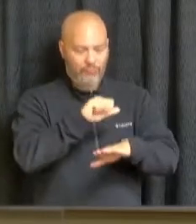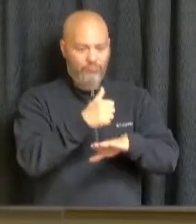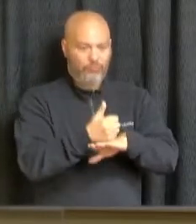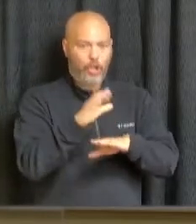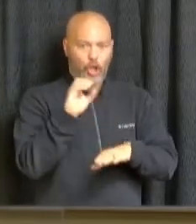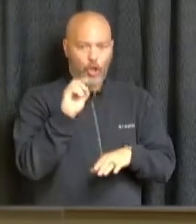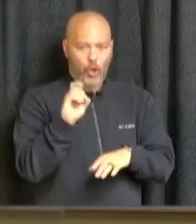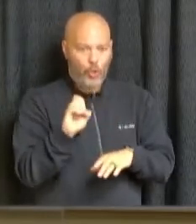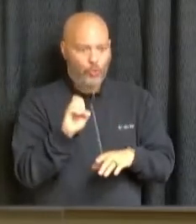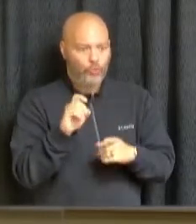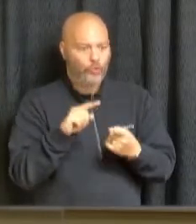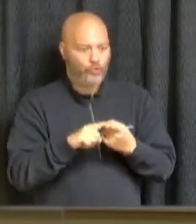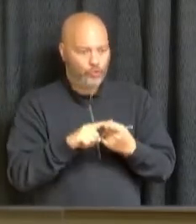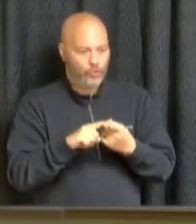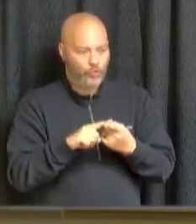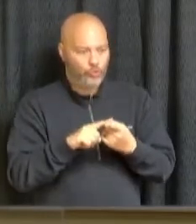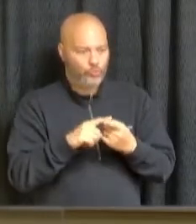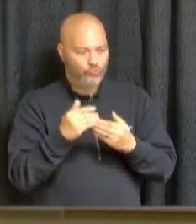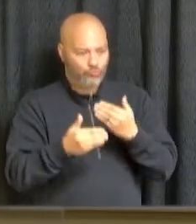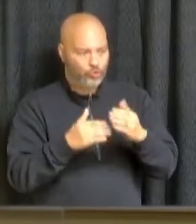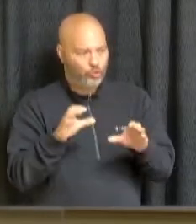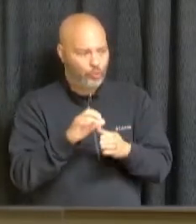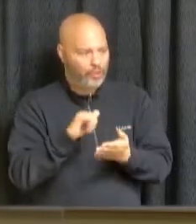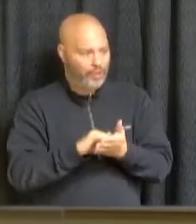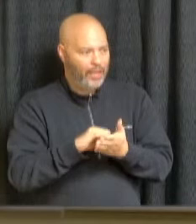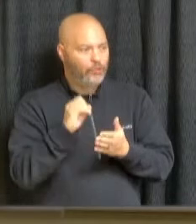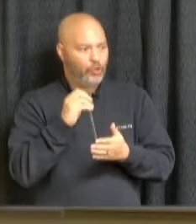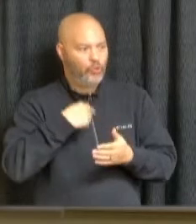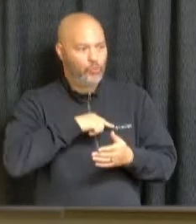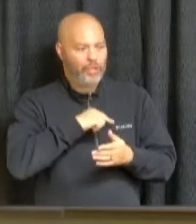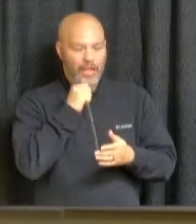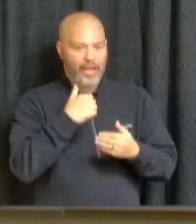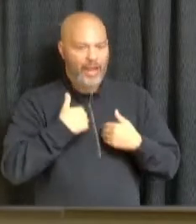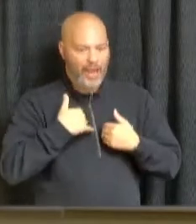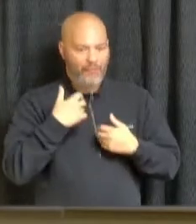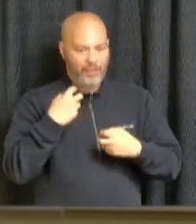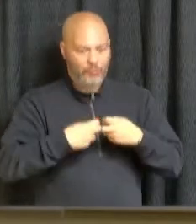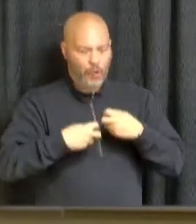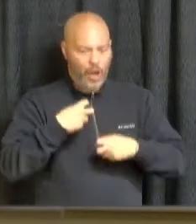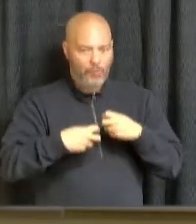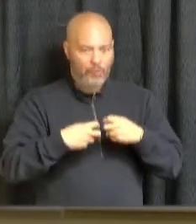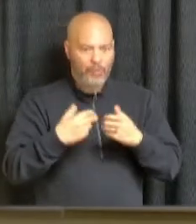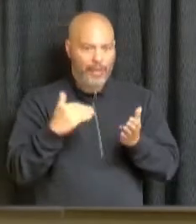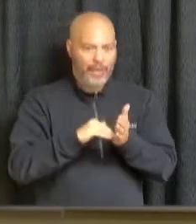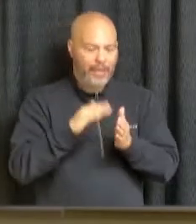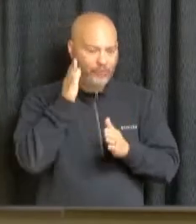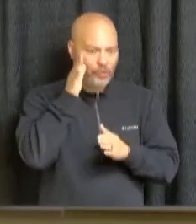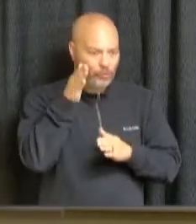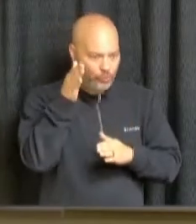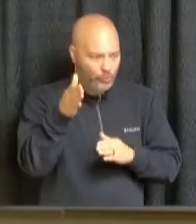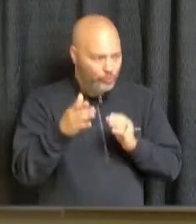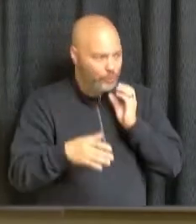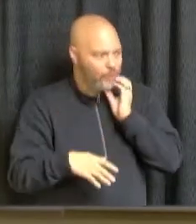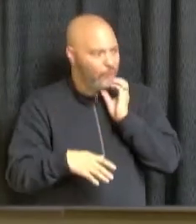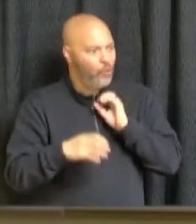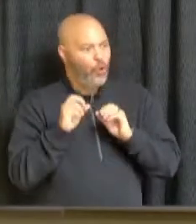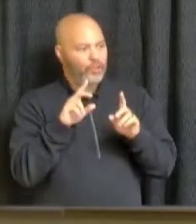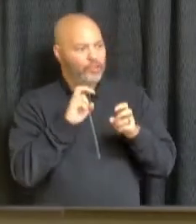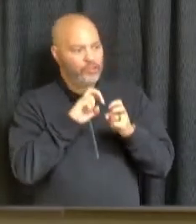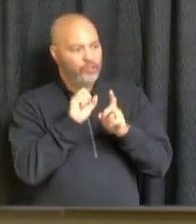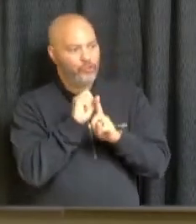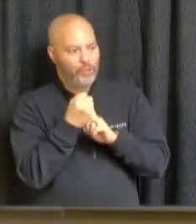the code to go about doing it so that we don't run into this situation again or a situation like